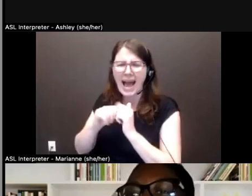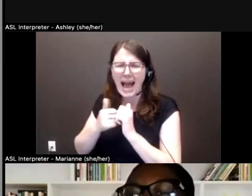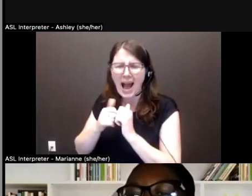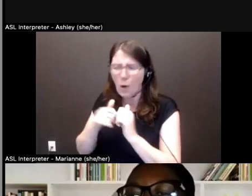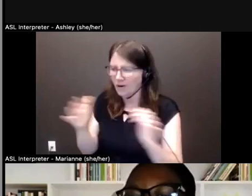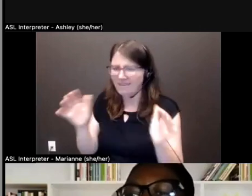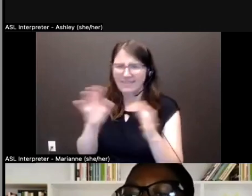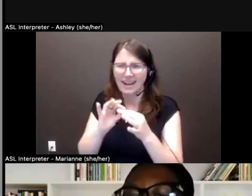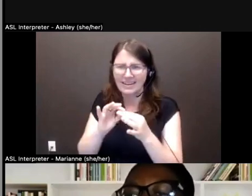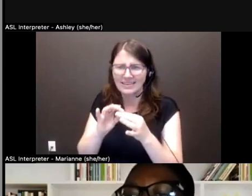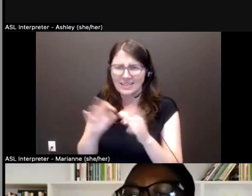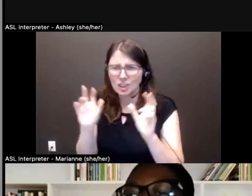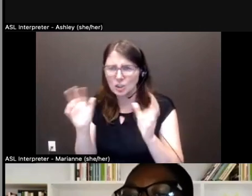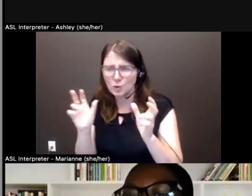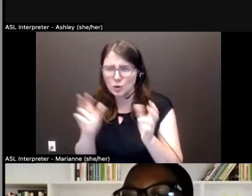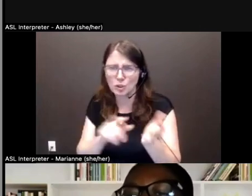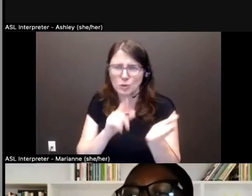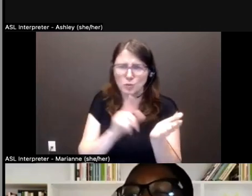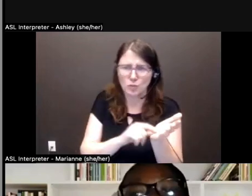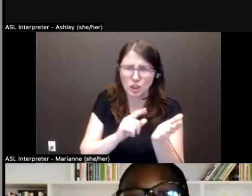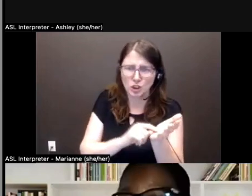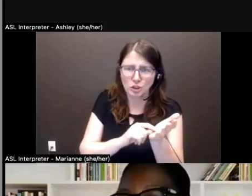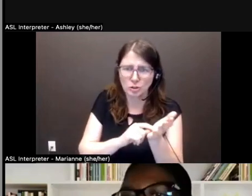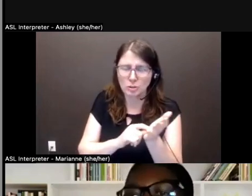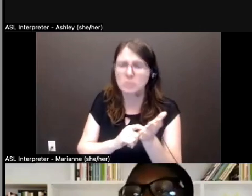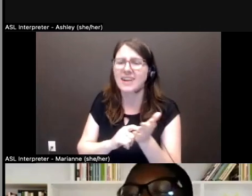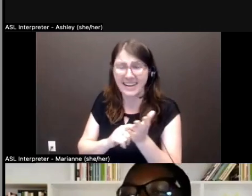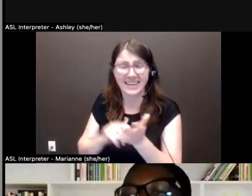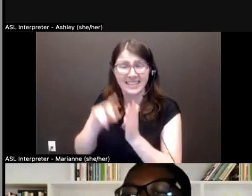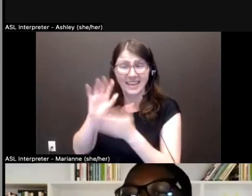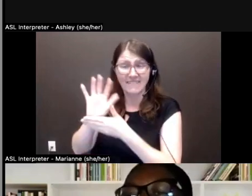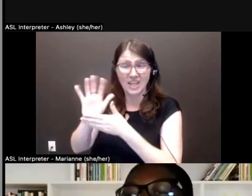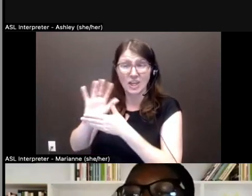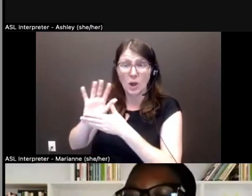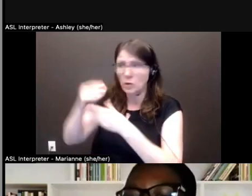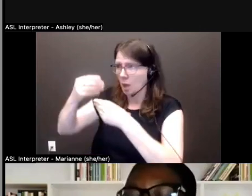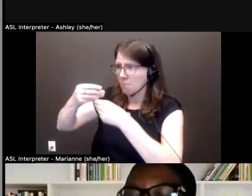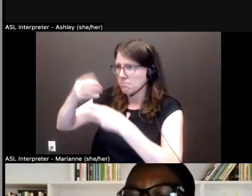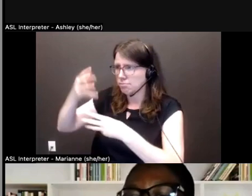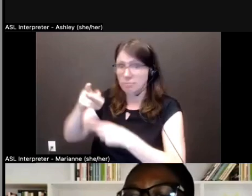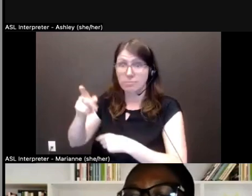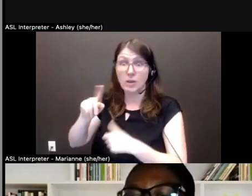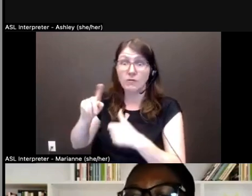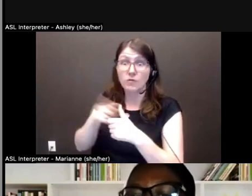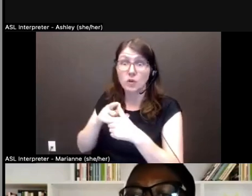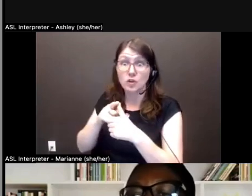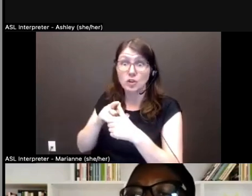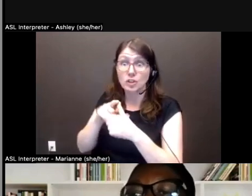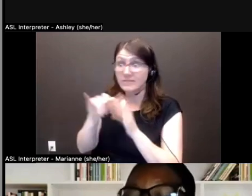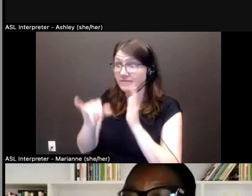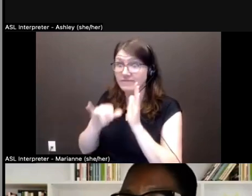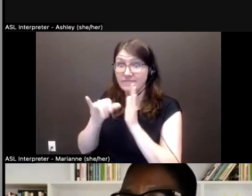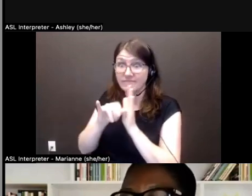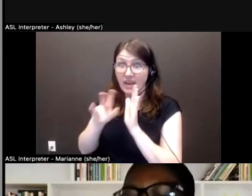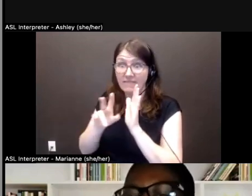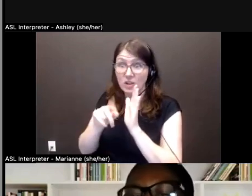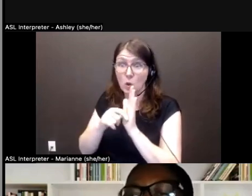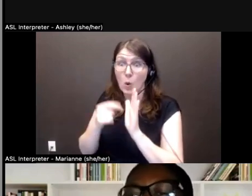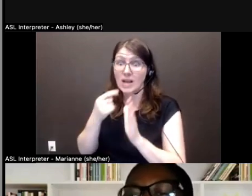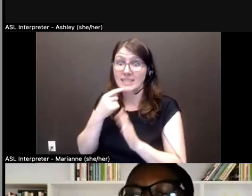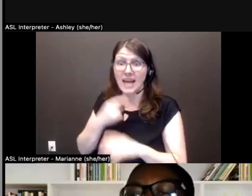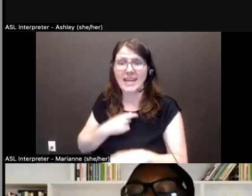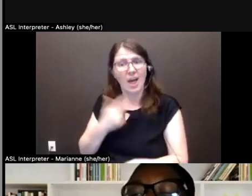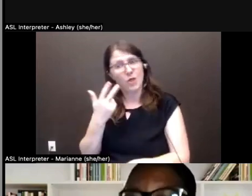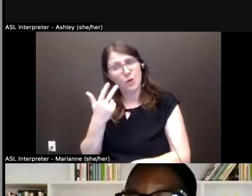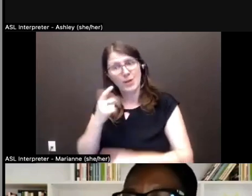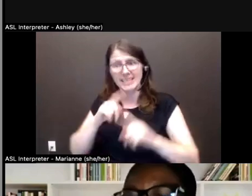way because I just need to get it done. So I clicked that off and I went to another video that had just 1